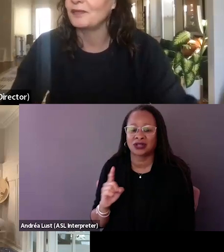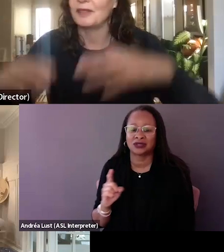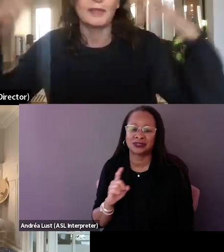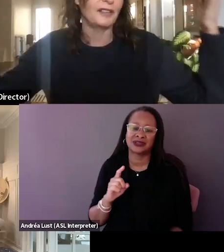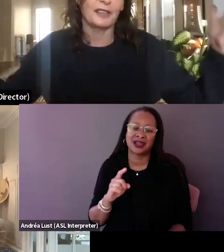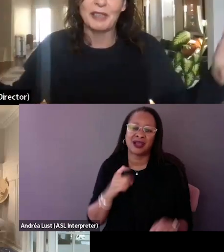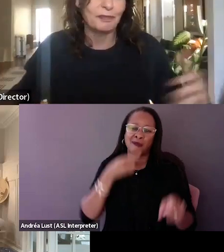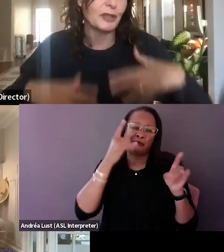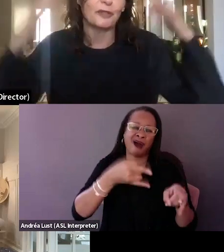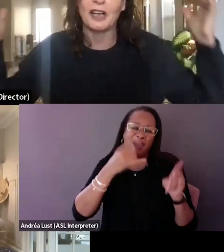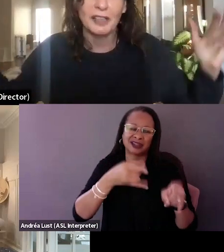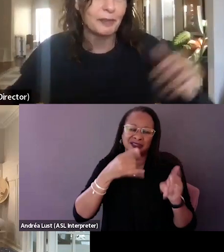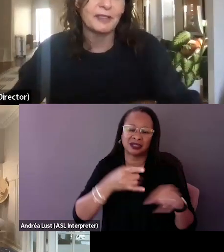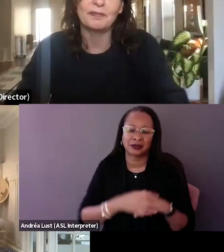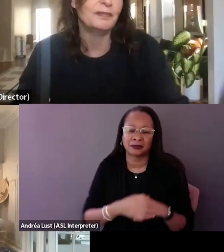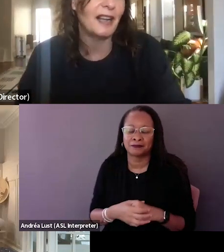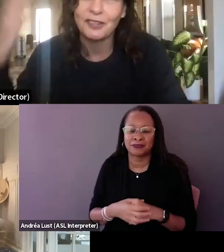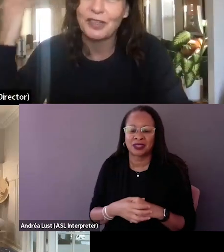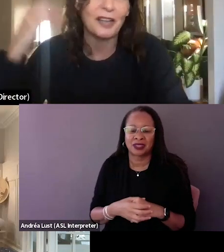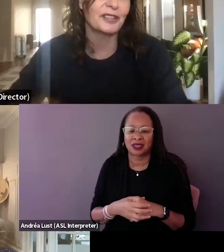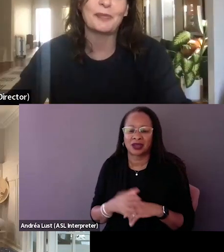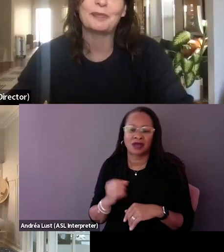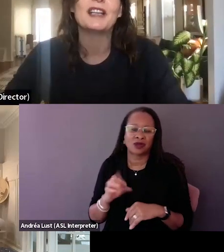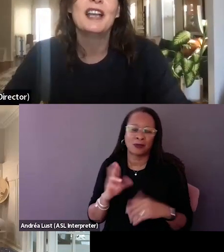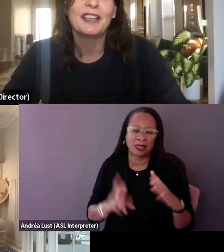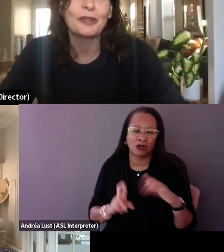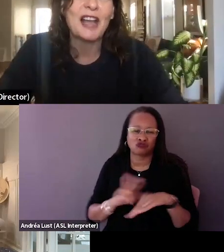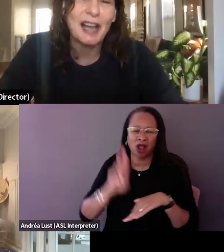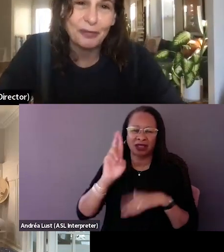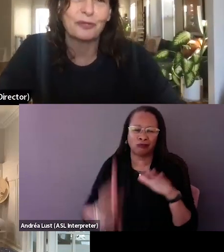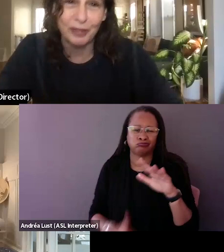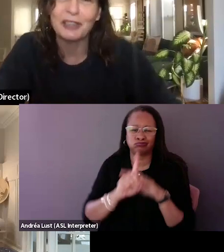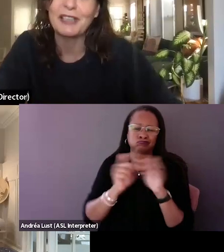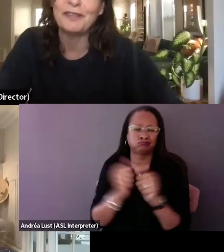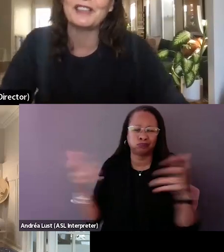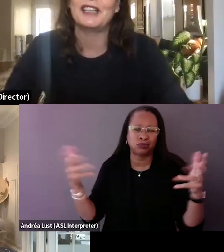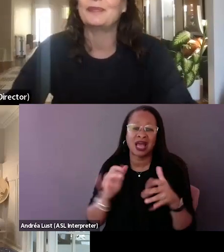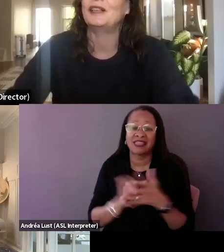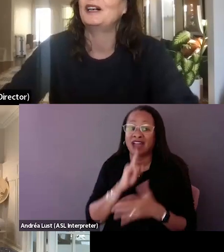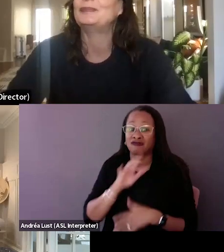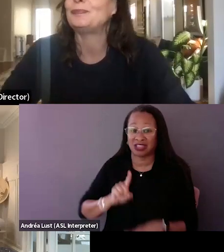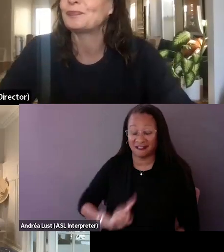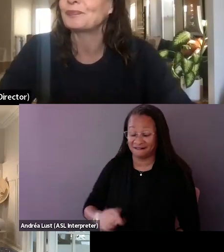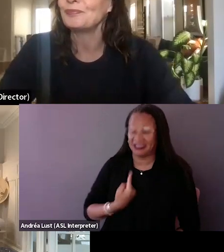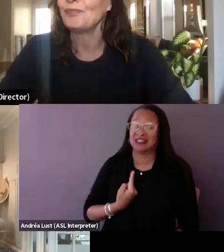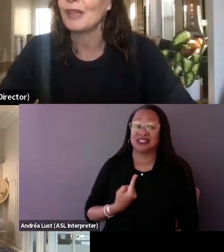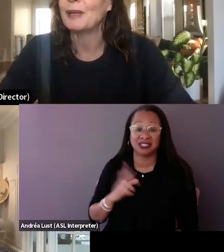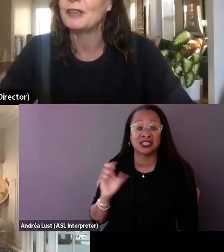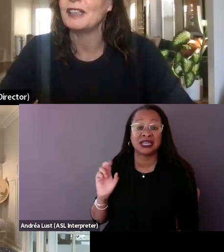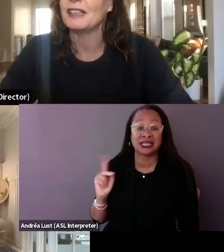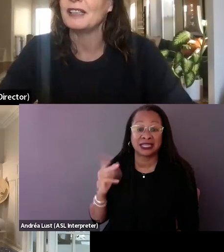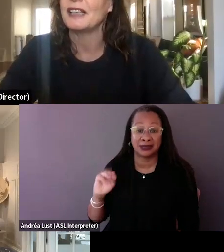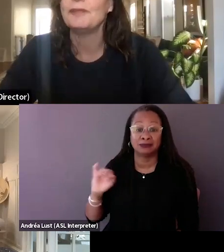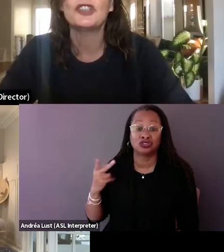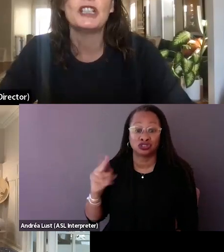And I think they might have blown a rocket up his ass. I don't know, something, but that really offended him.